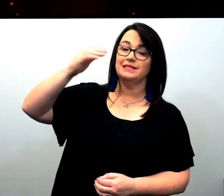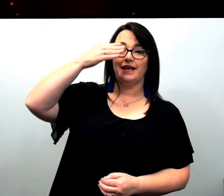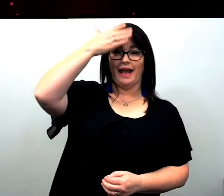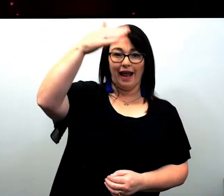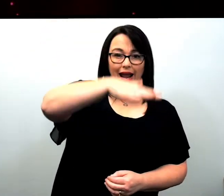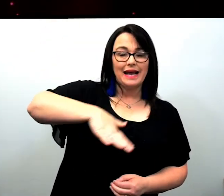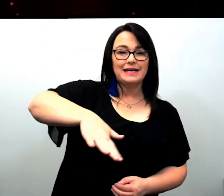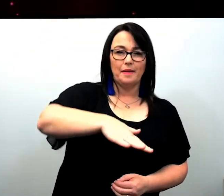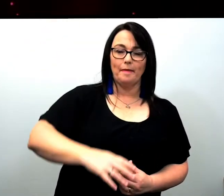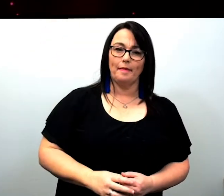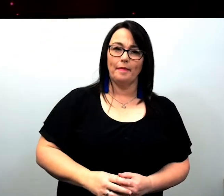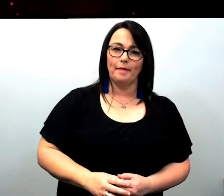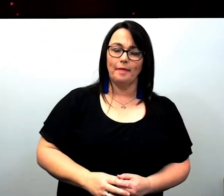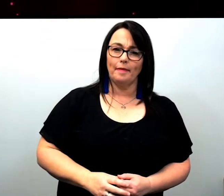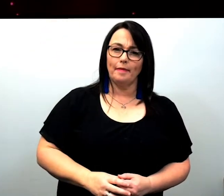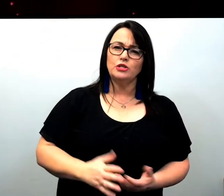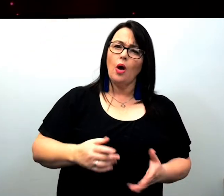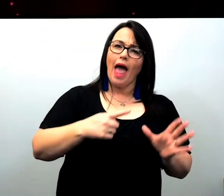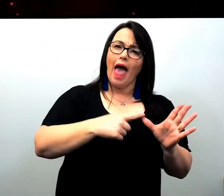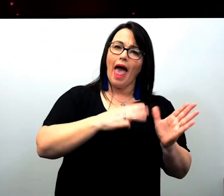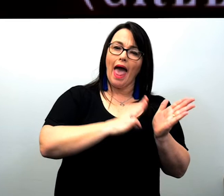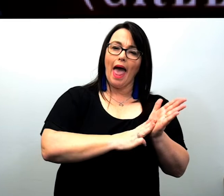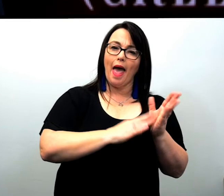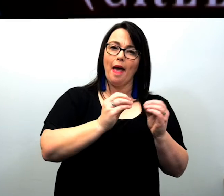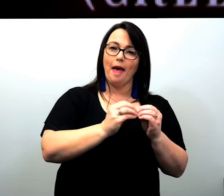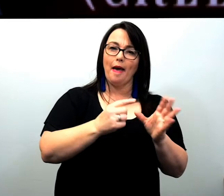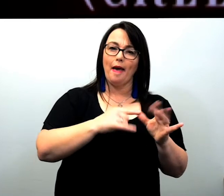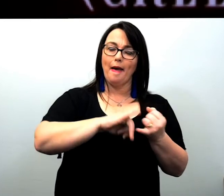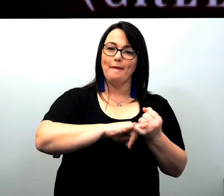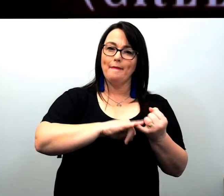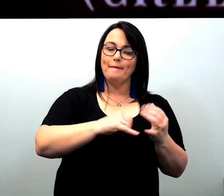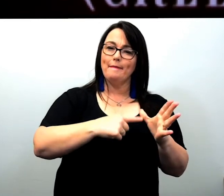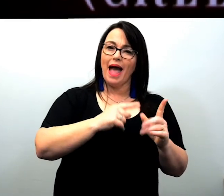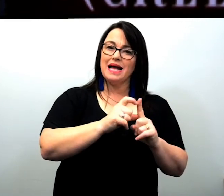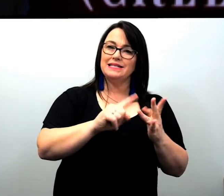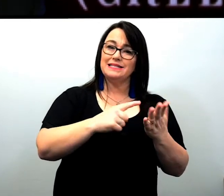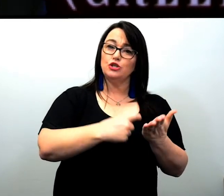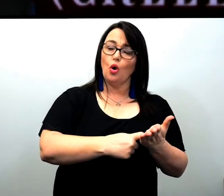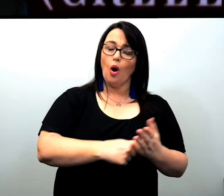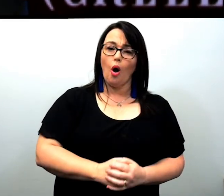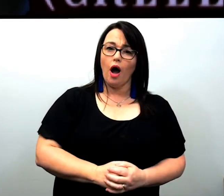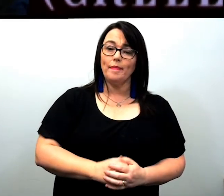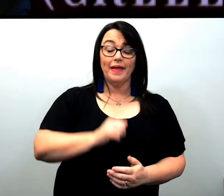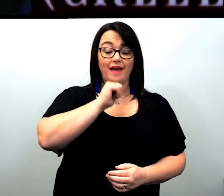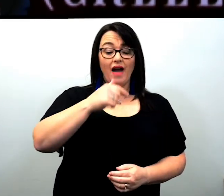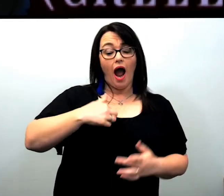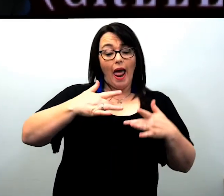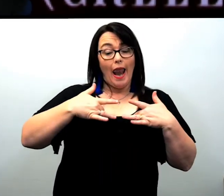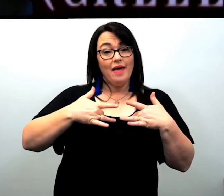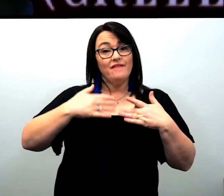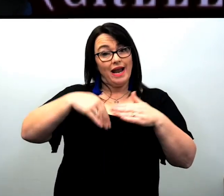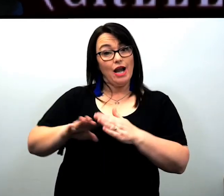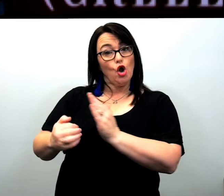an ambassador lives in an embassy. So if I went to New Zealand and went into the Australian embassy, or went to Germany in